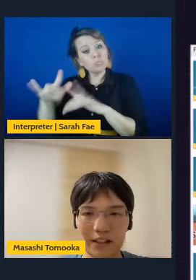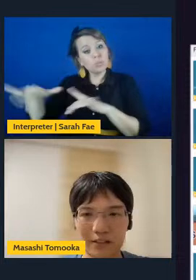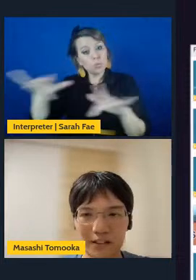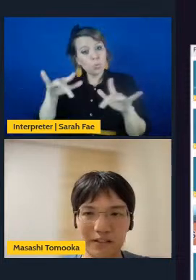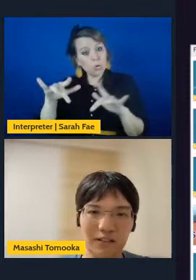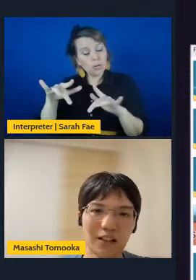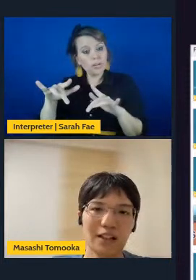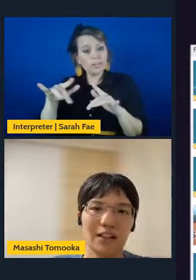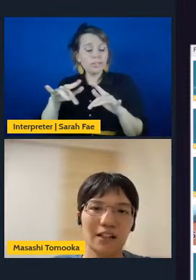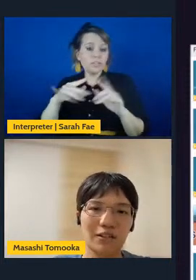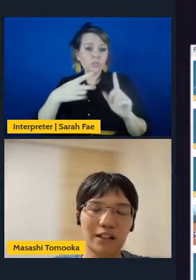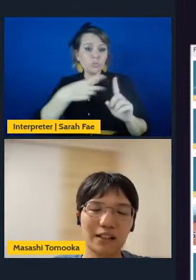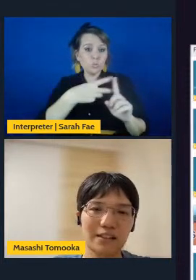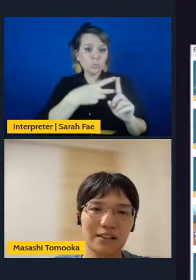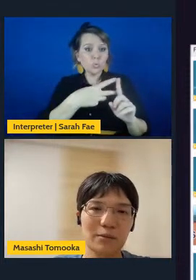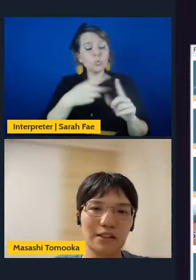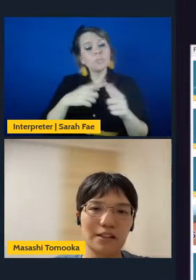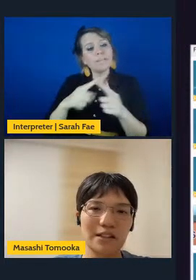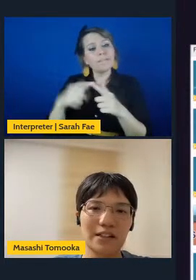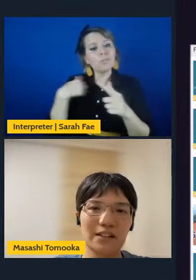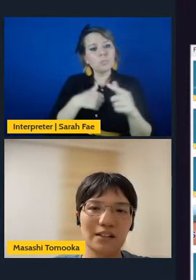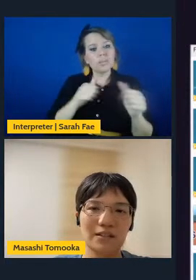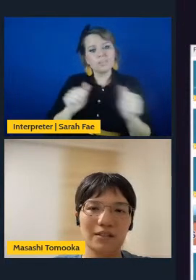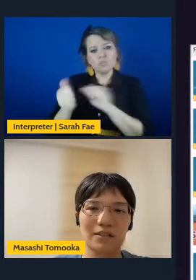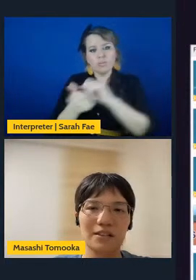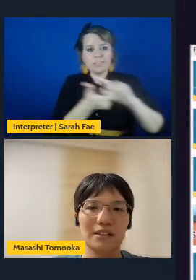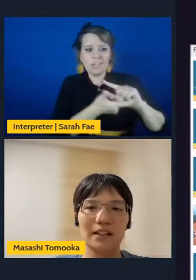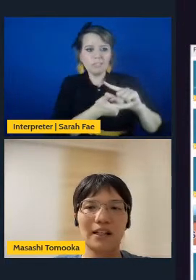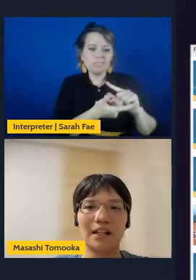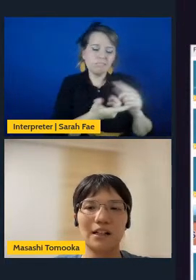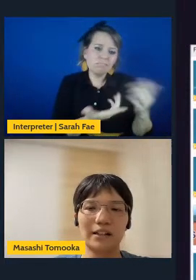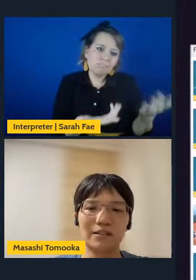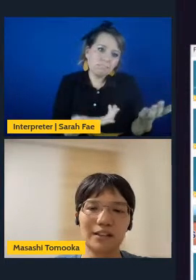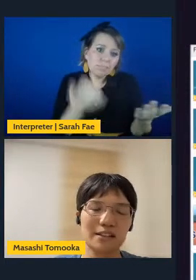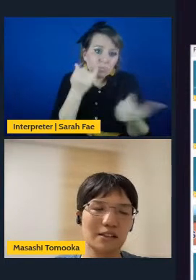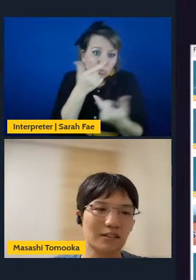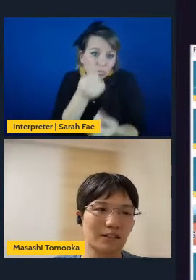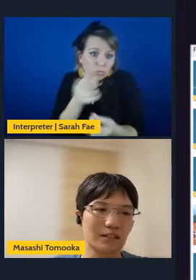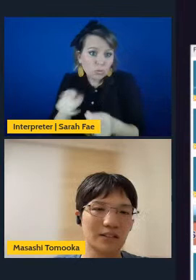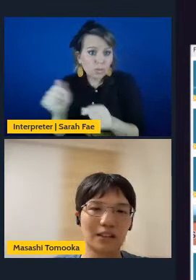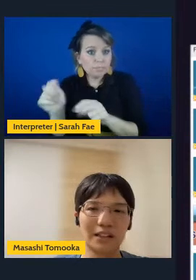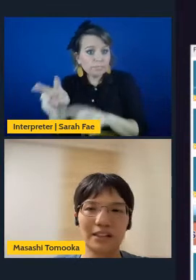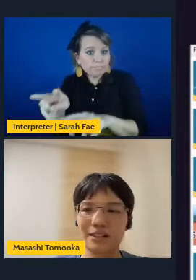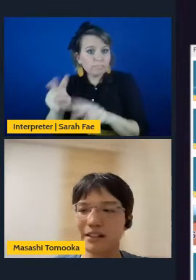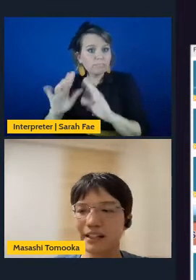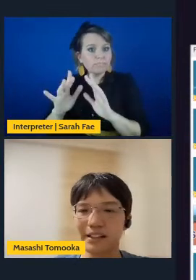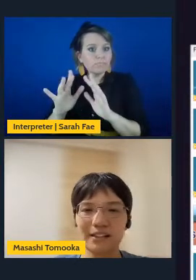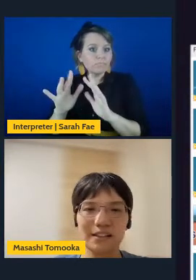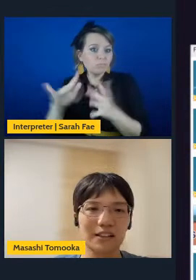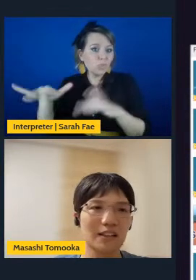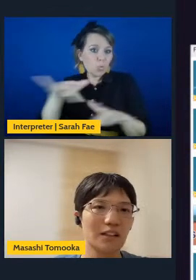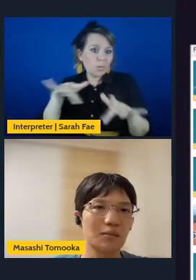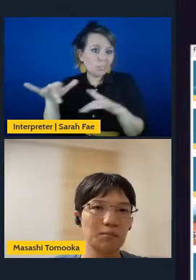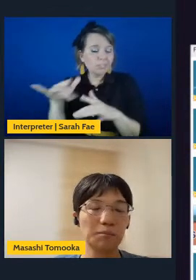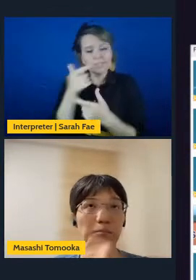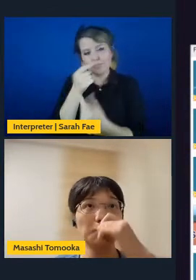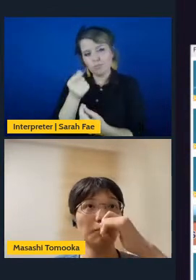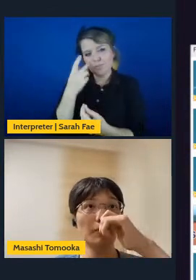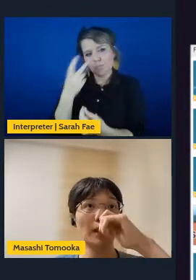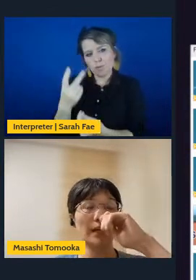translated subtitles. So if you are interested, please check those recordings. Also, it's really interesting.